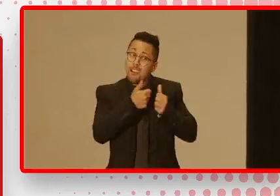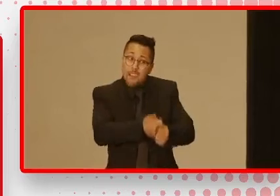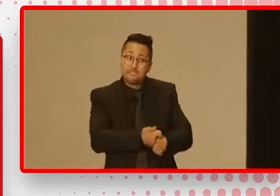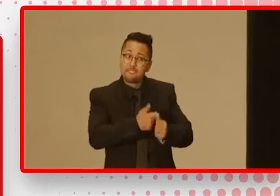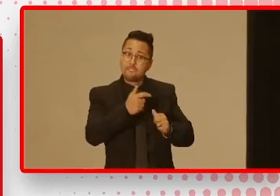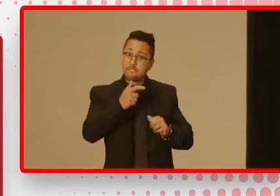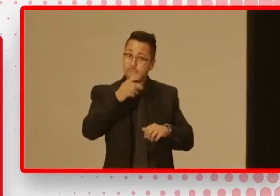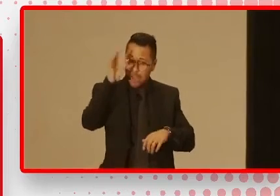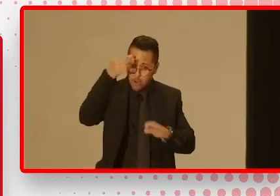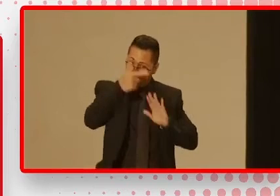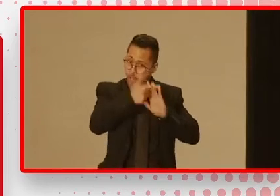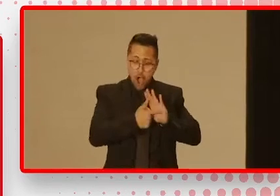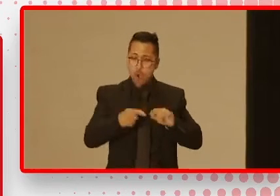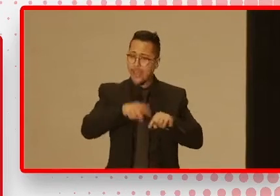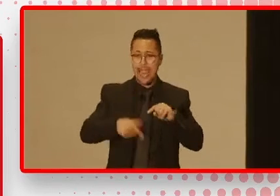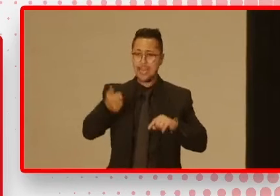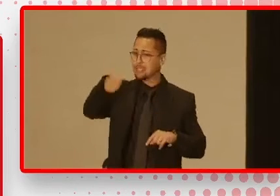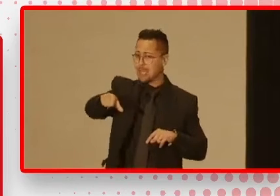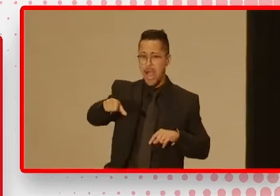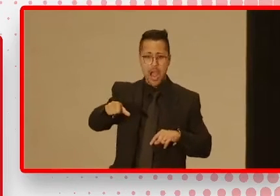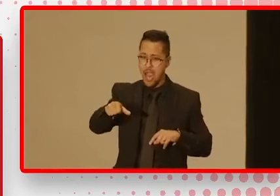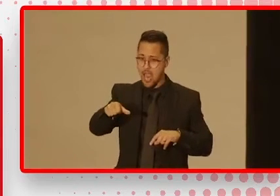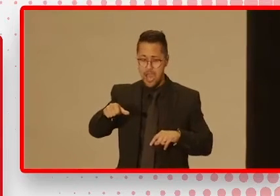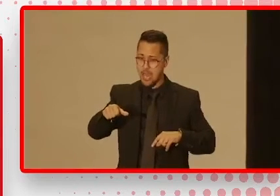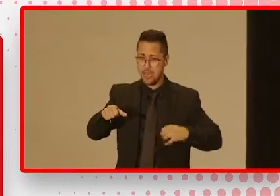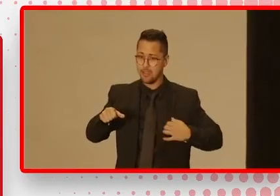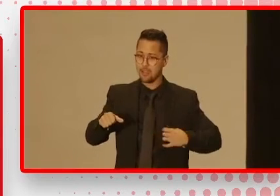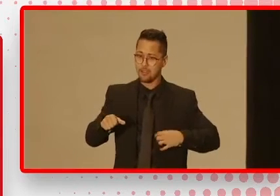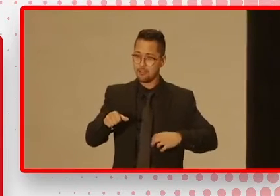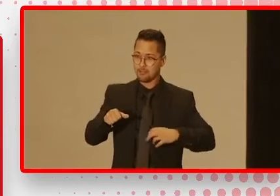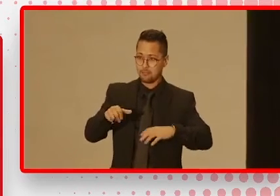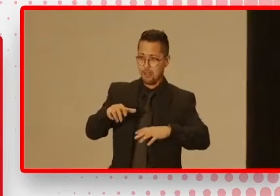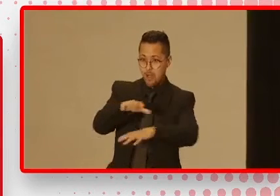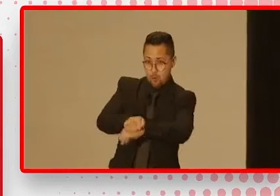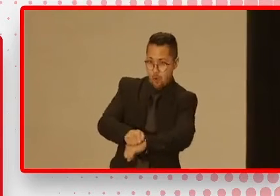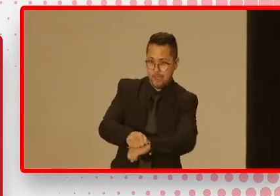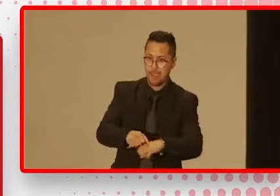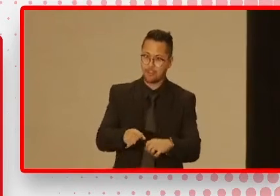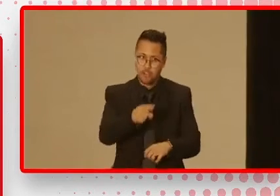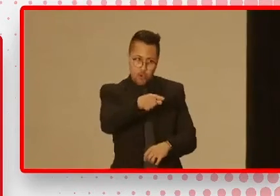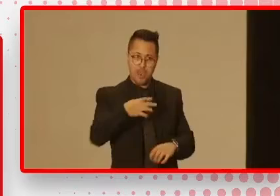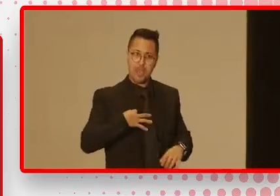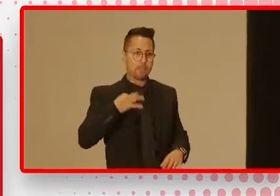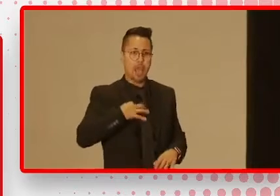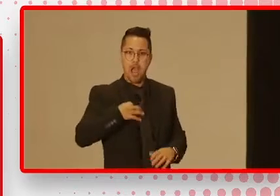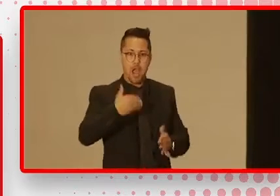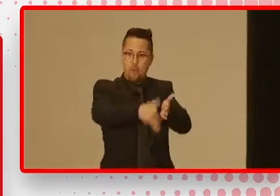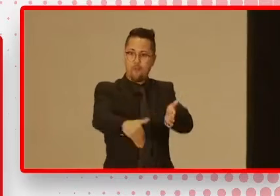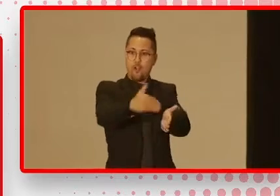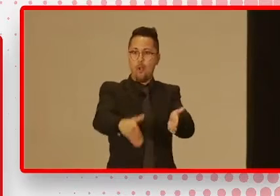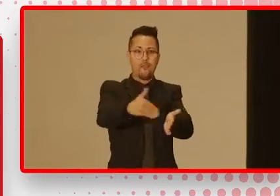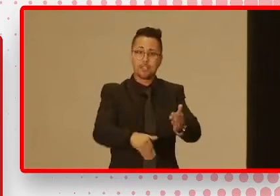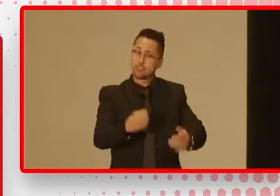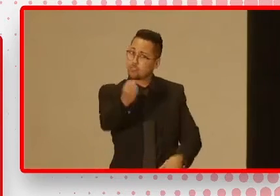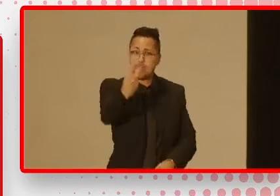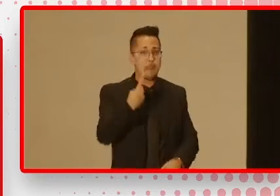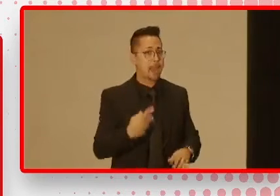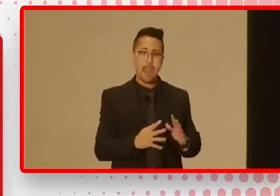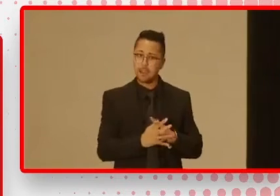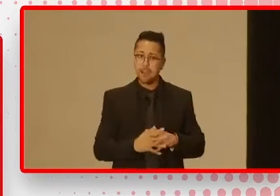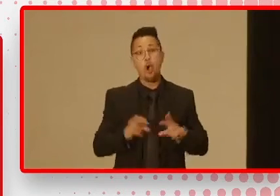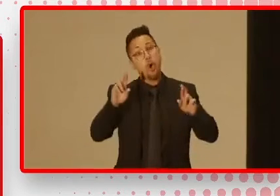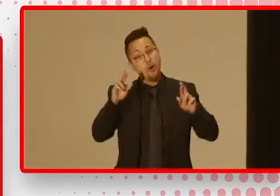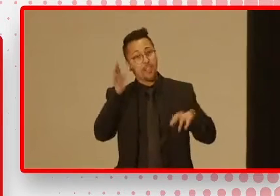application. Okay. And you can apply as many times as you need to. So, yeah, so come back. Hopefully we'll be